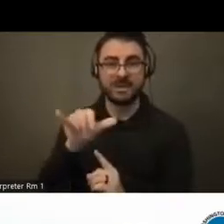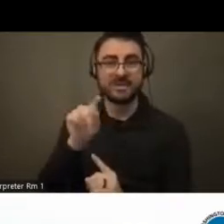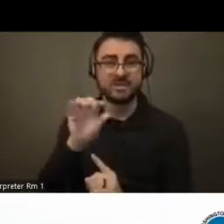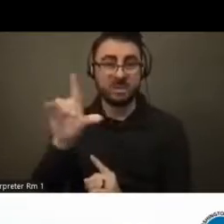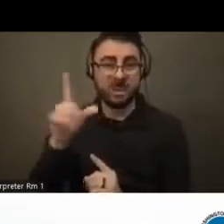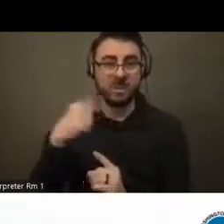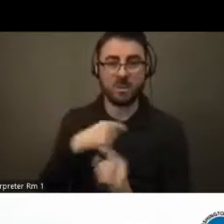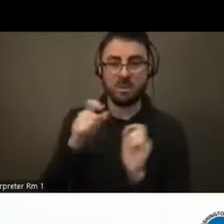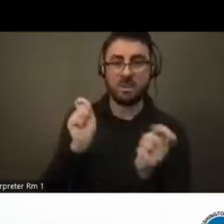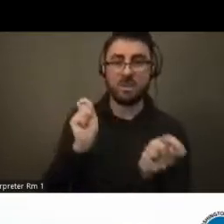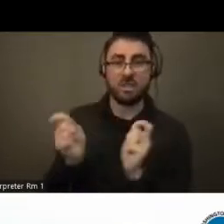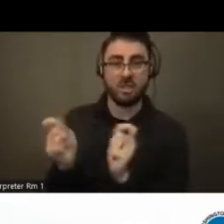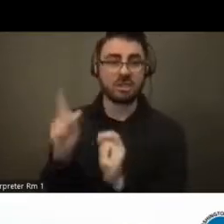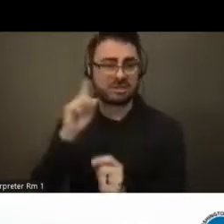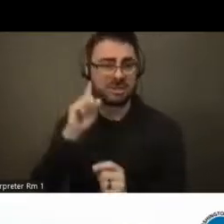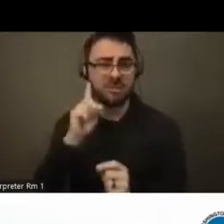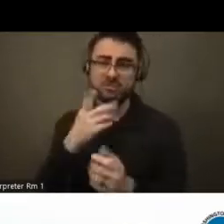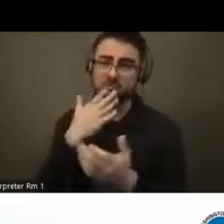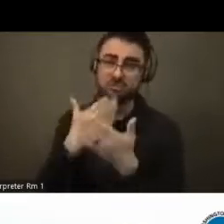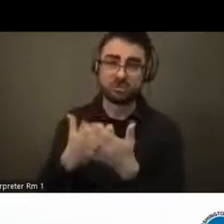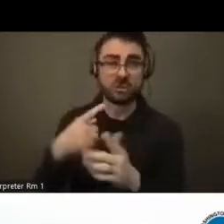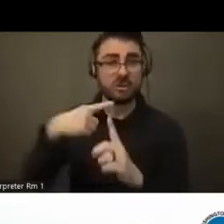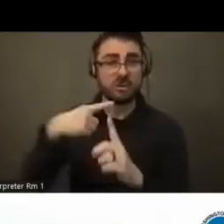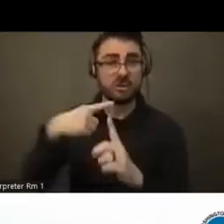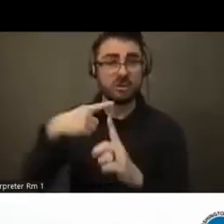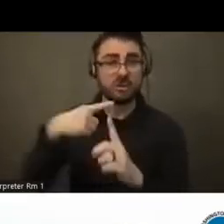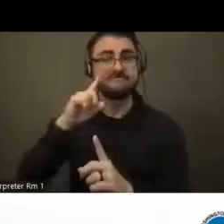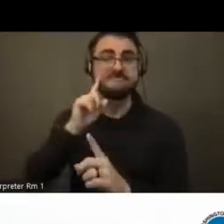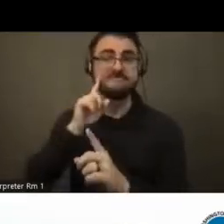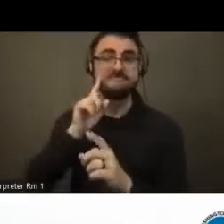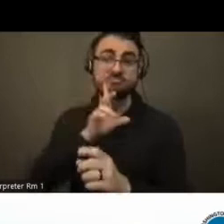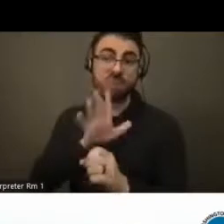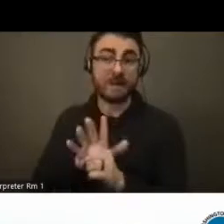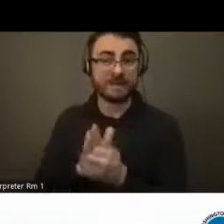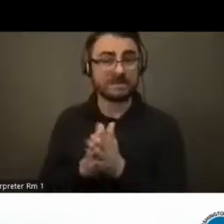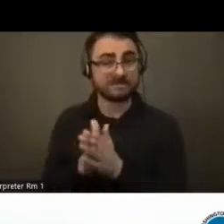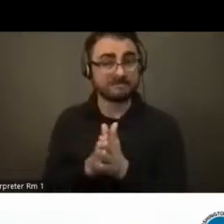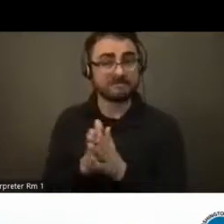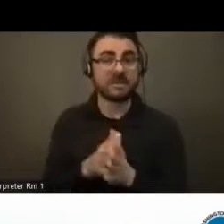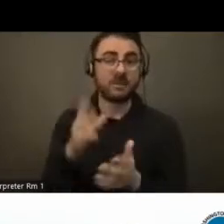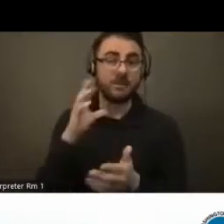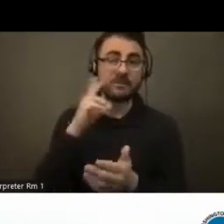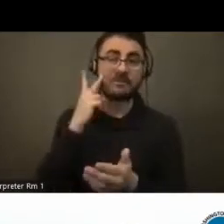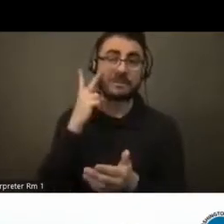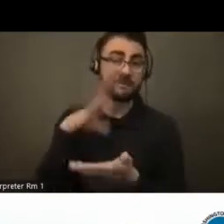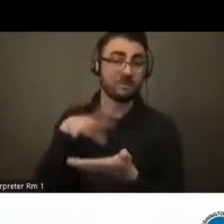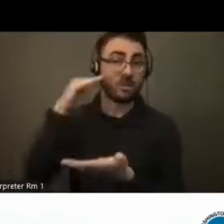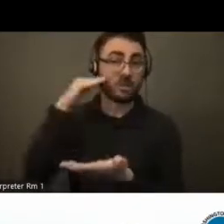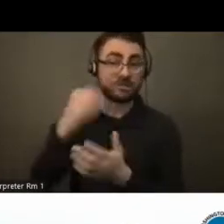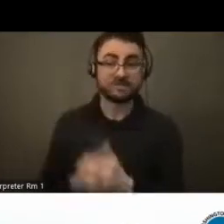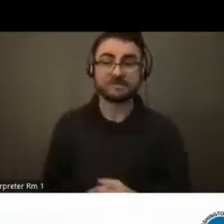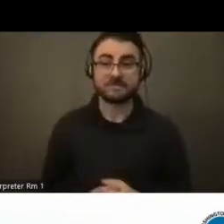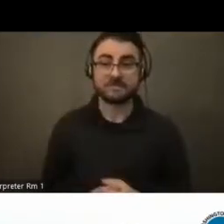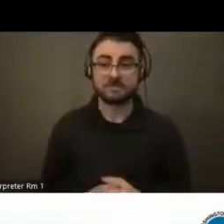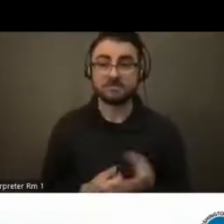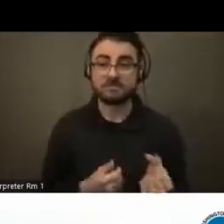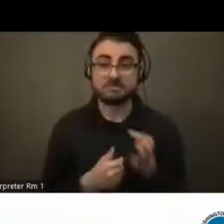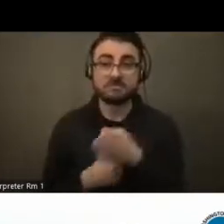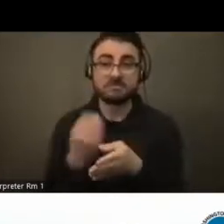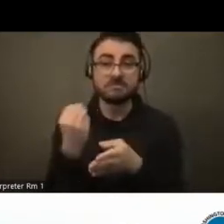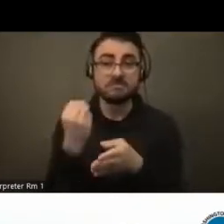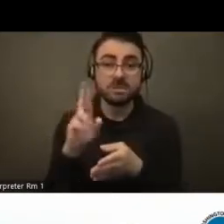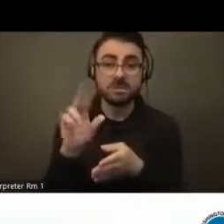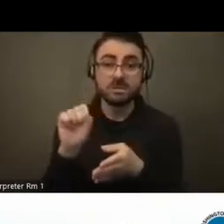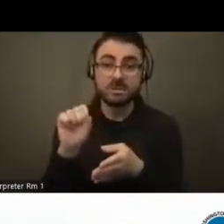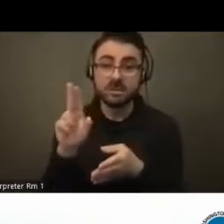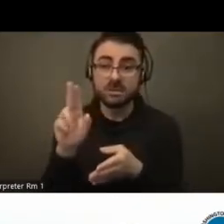wonderful and promising. We need to apply in order to learn lessons from. Yes, absolutely. Yes. Mr. Summerfield, did you have a